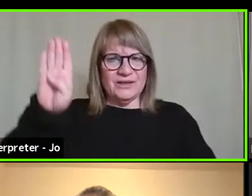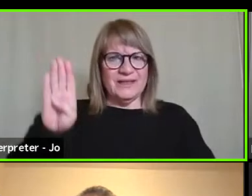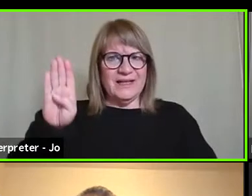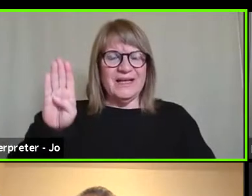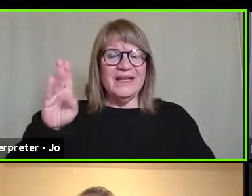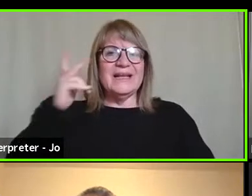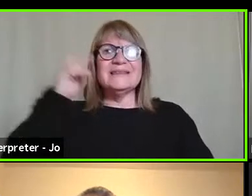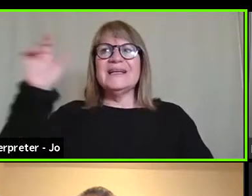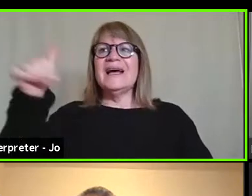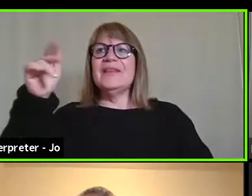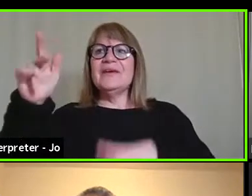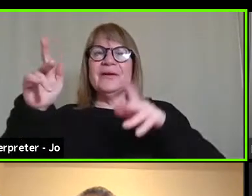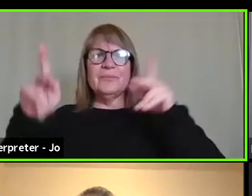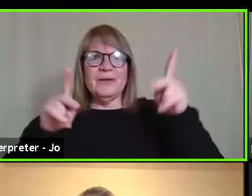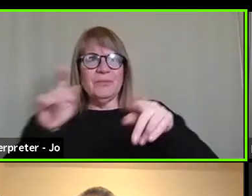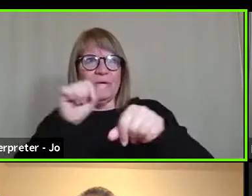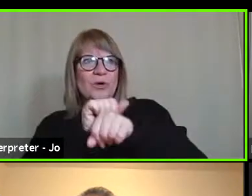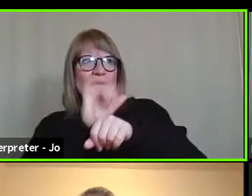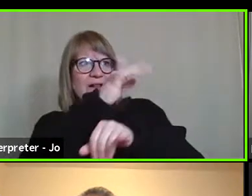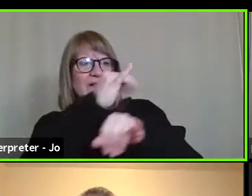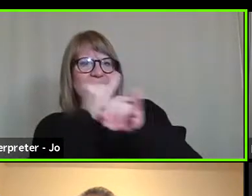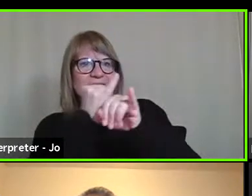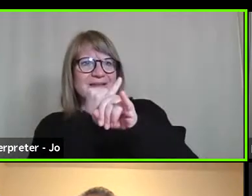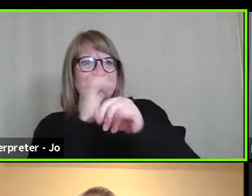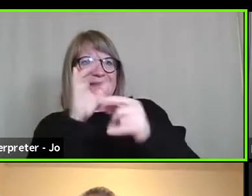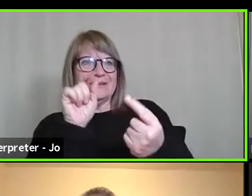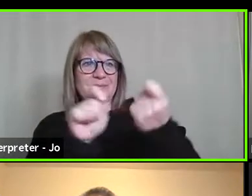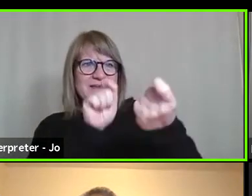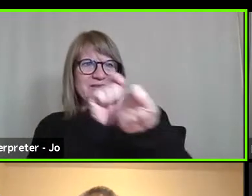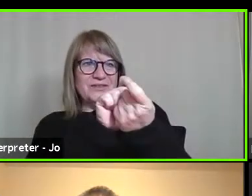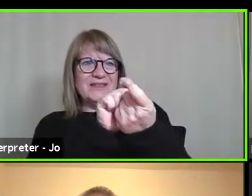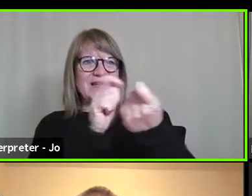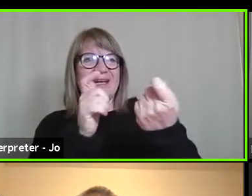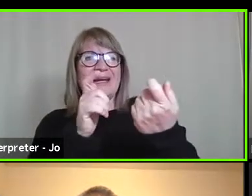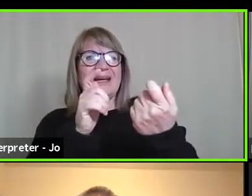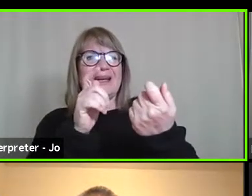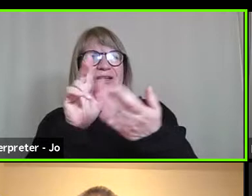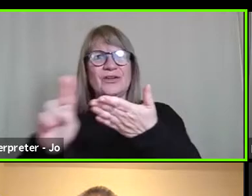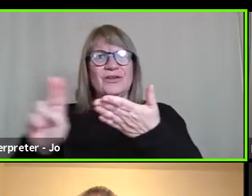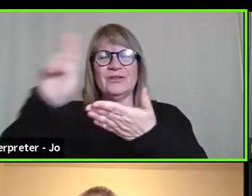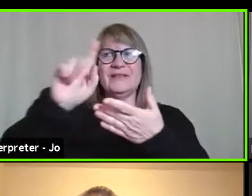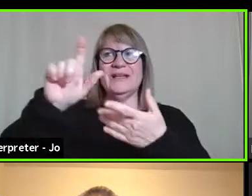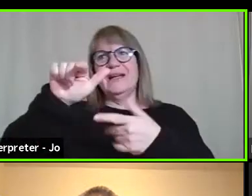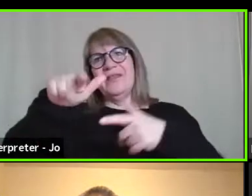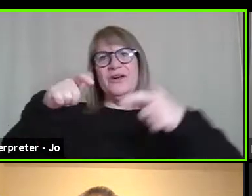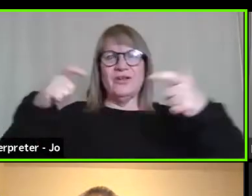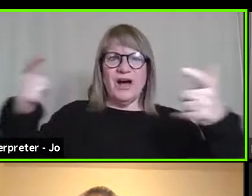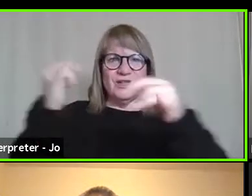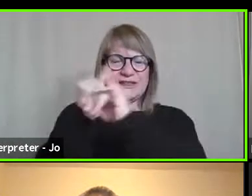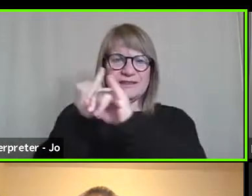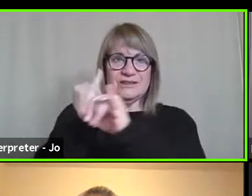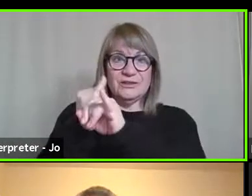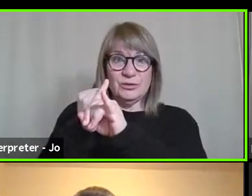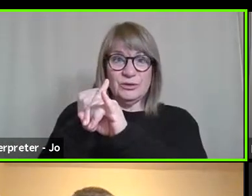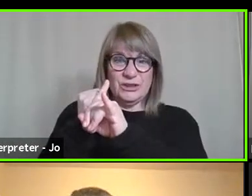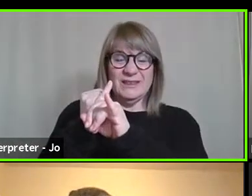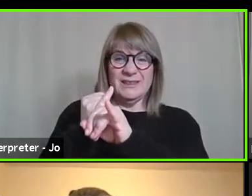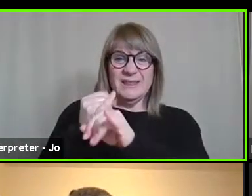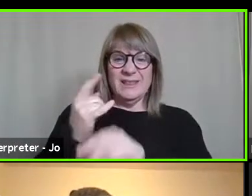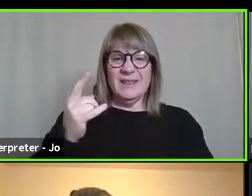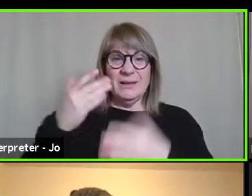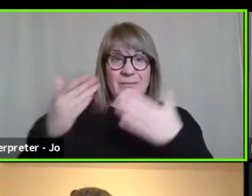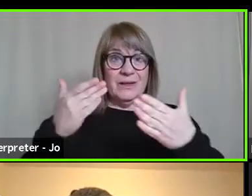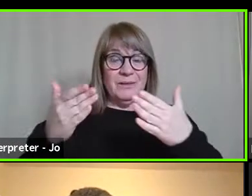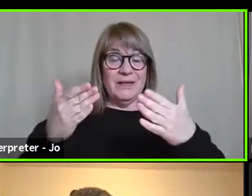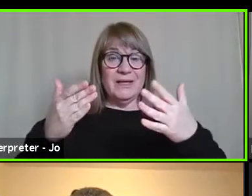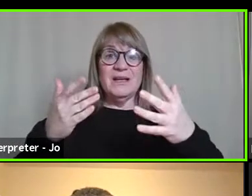institutions particularly universities and other uh large institutions uh it might be good to form maybe a